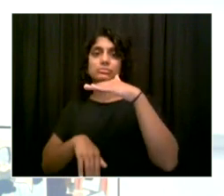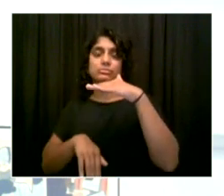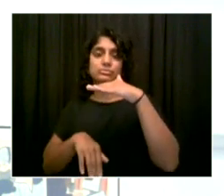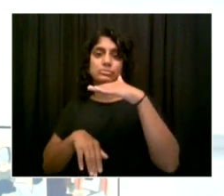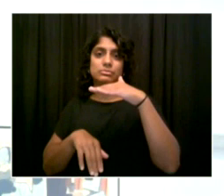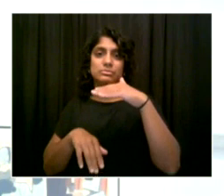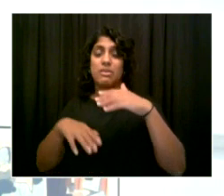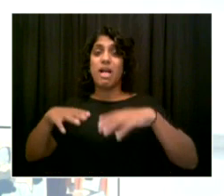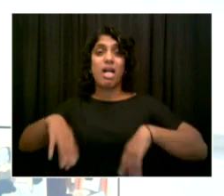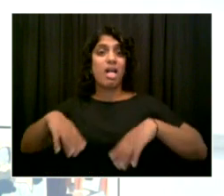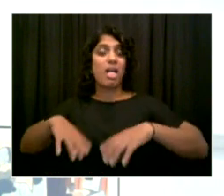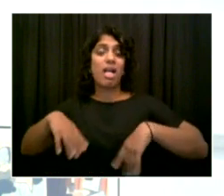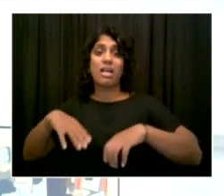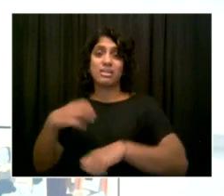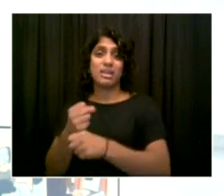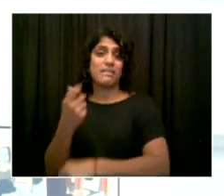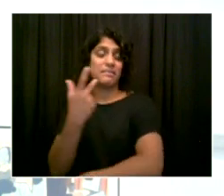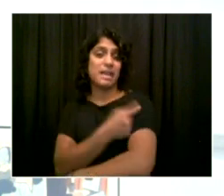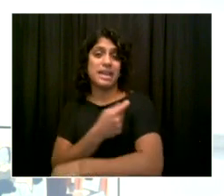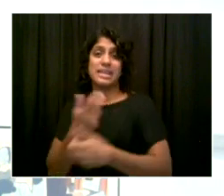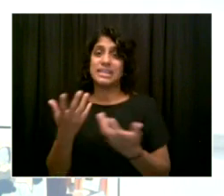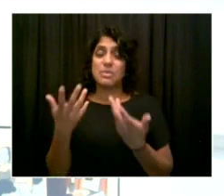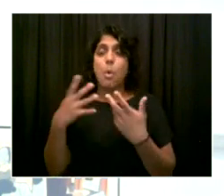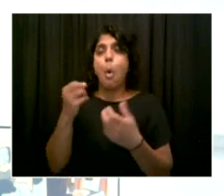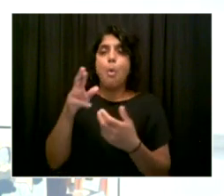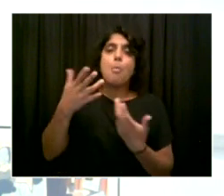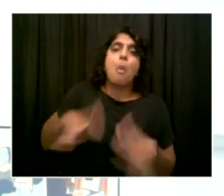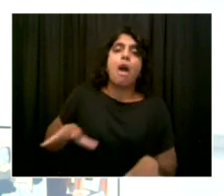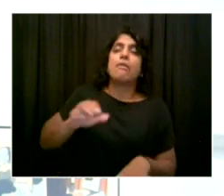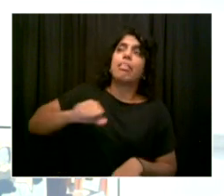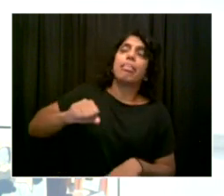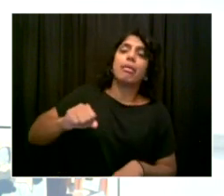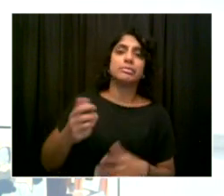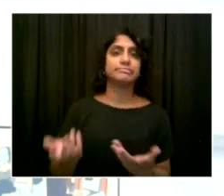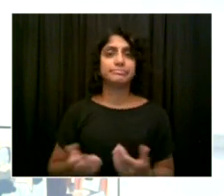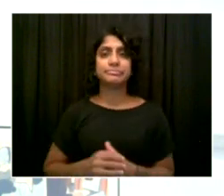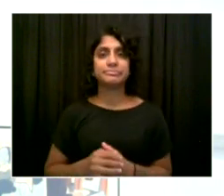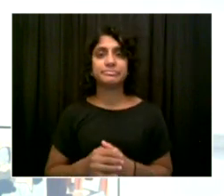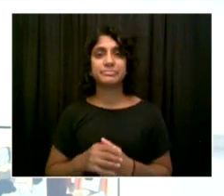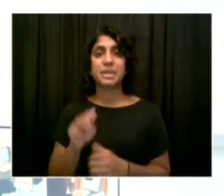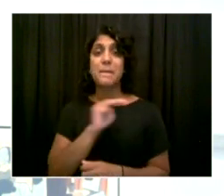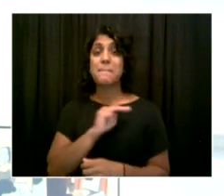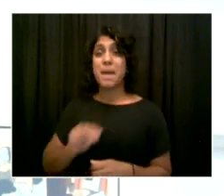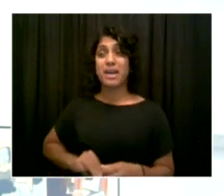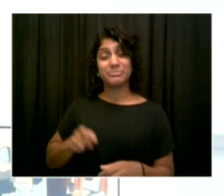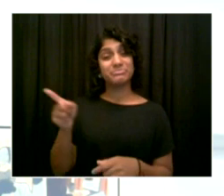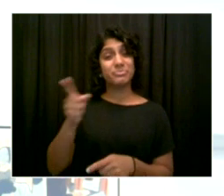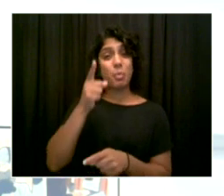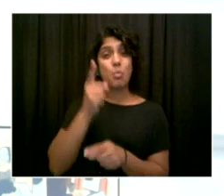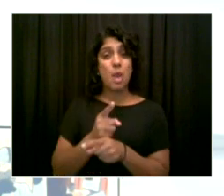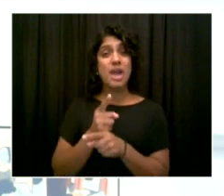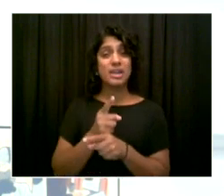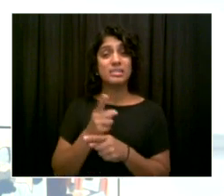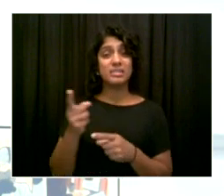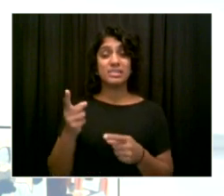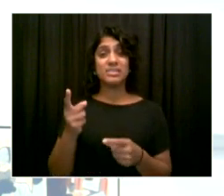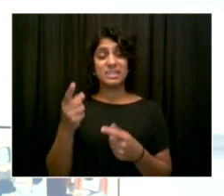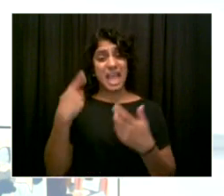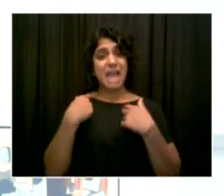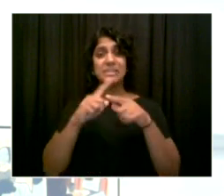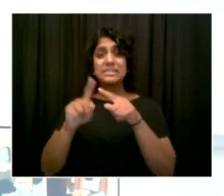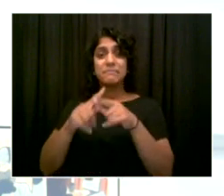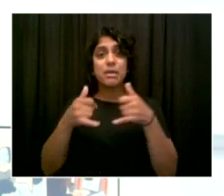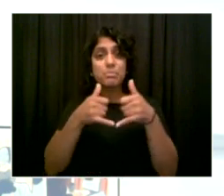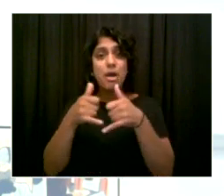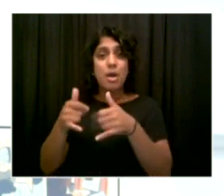we've described that the mayor has talked about over the last few weeks. That's not just the mobile vaccination, working with